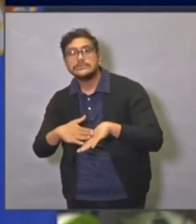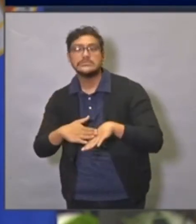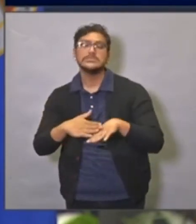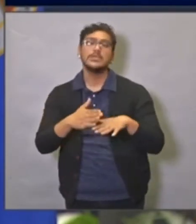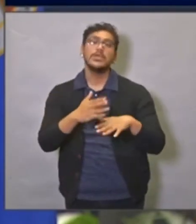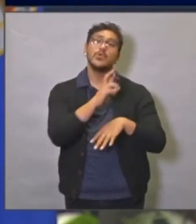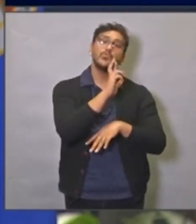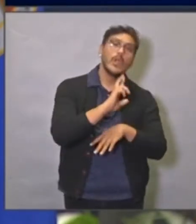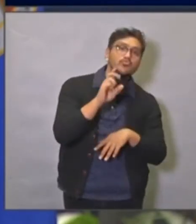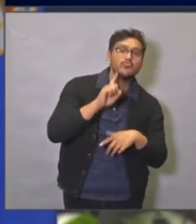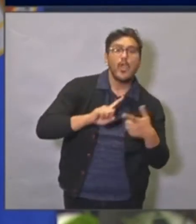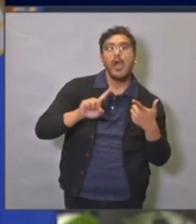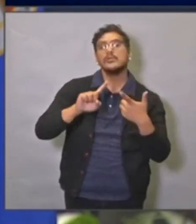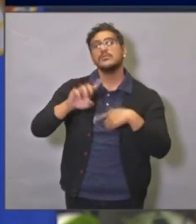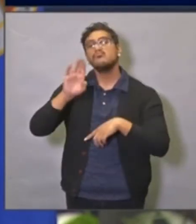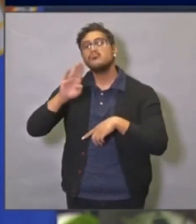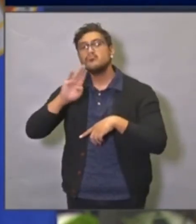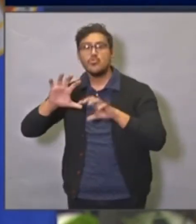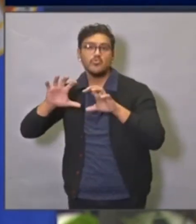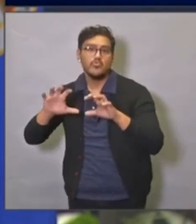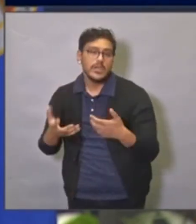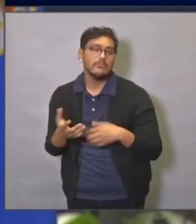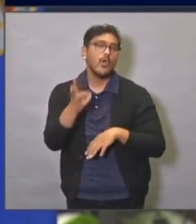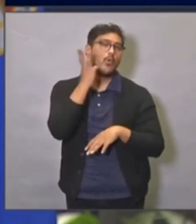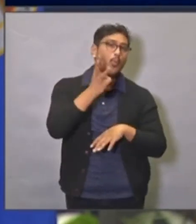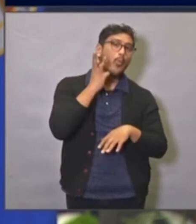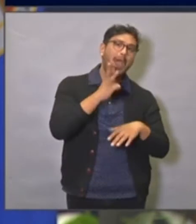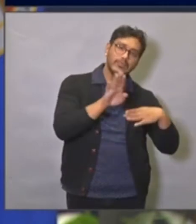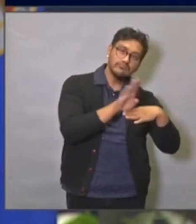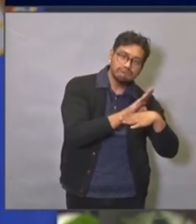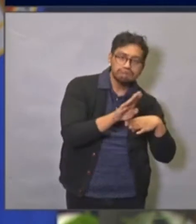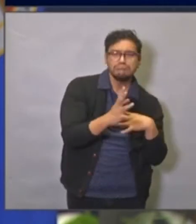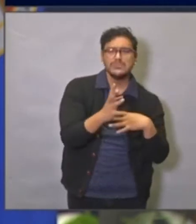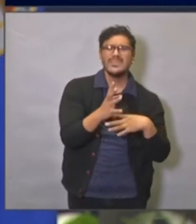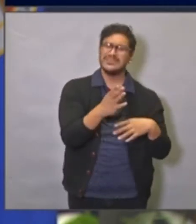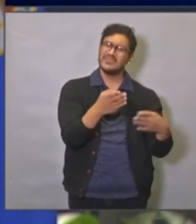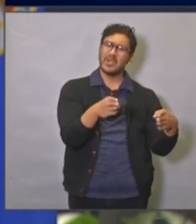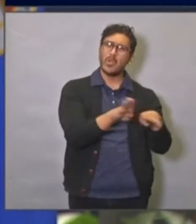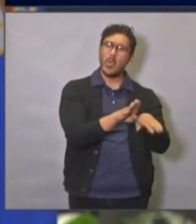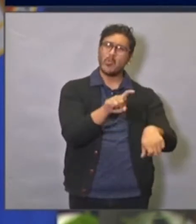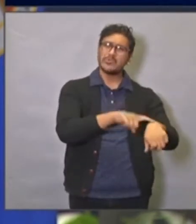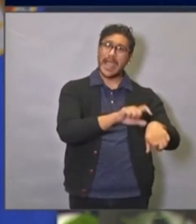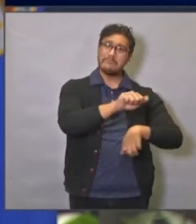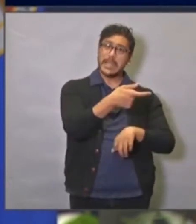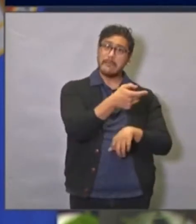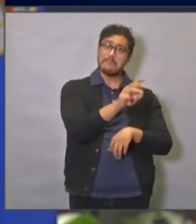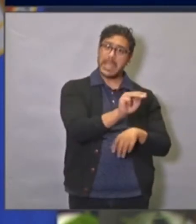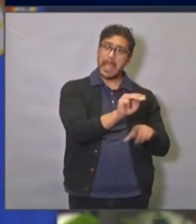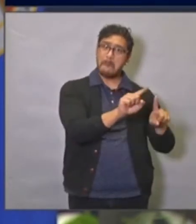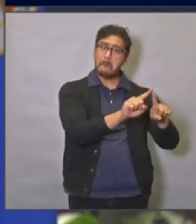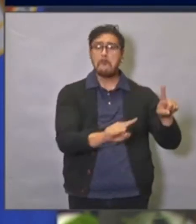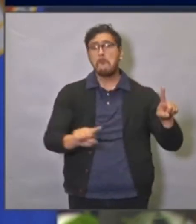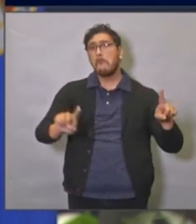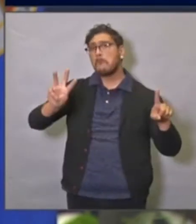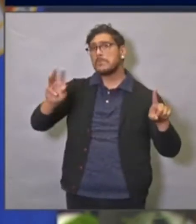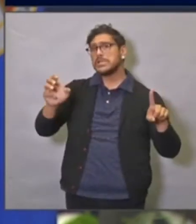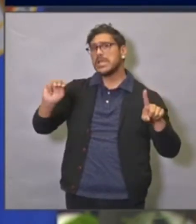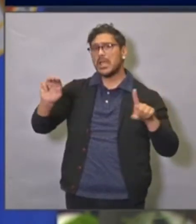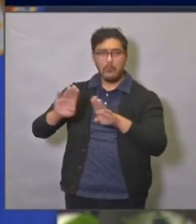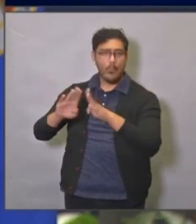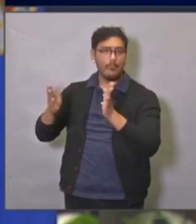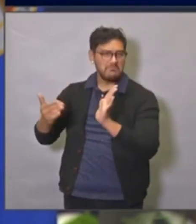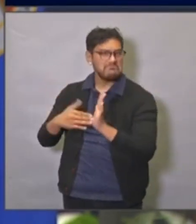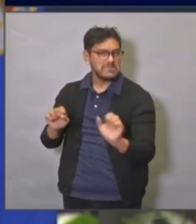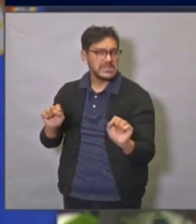breweries, wineries, and retail operations to close between the hours of 10 p.m. and 6 a.m. We are also asking that personal